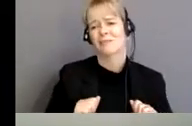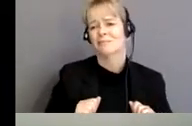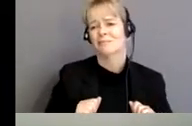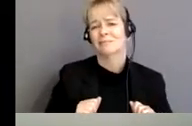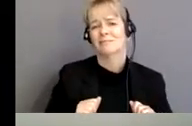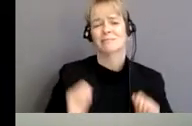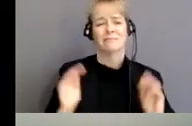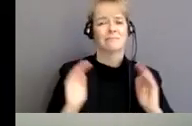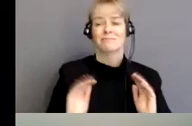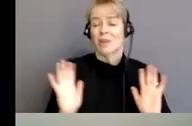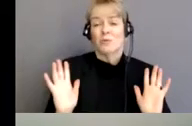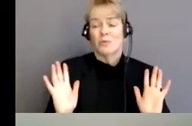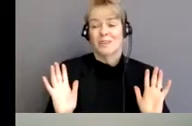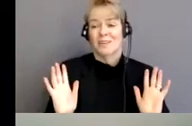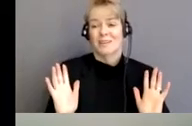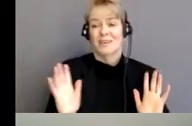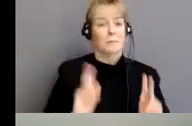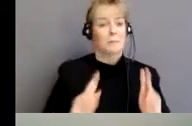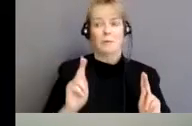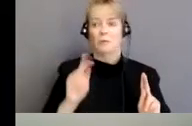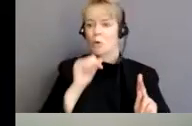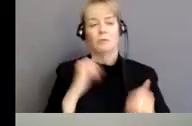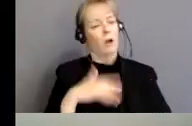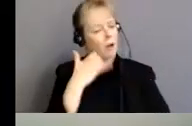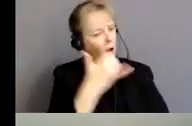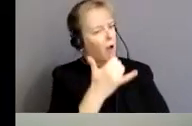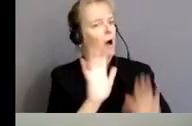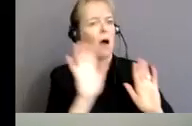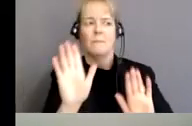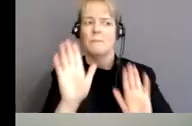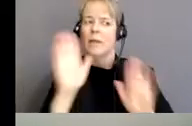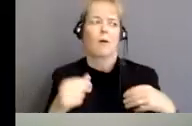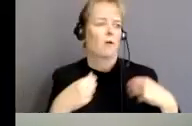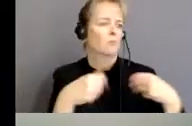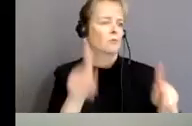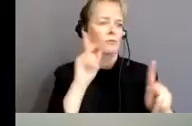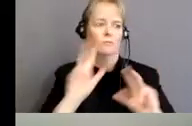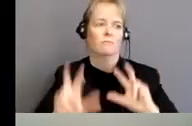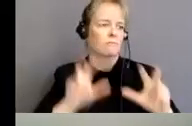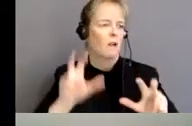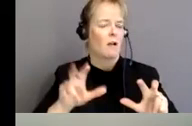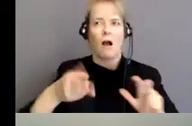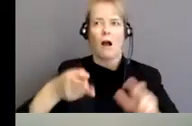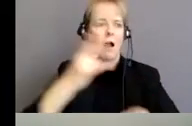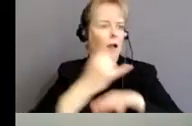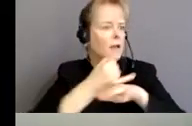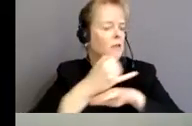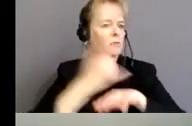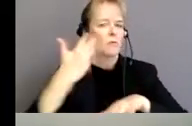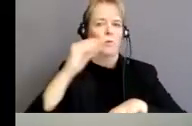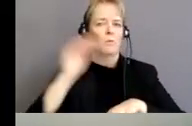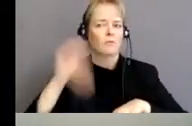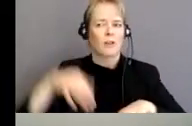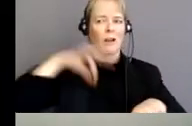If people just don't call out of the blue and offer some amazing investment opportunity with high returns and little risk. It just